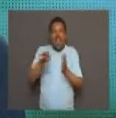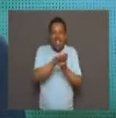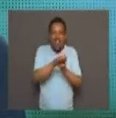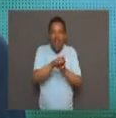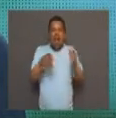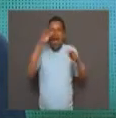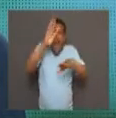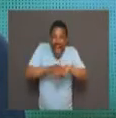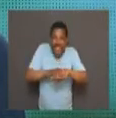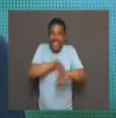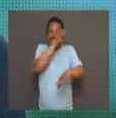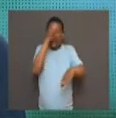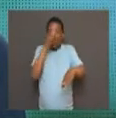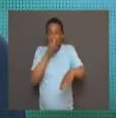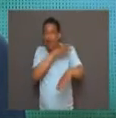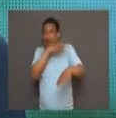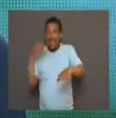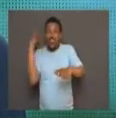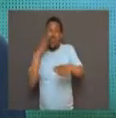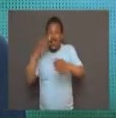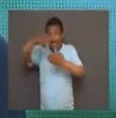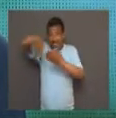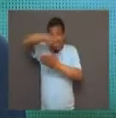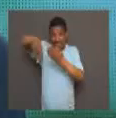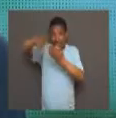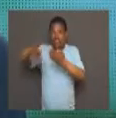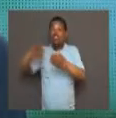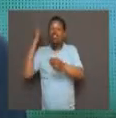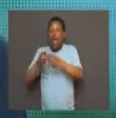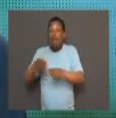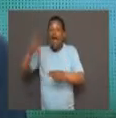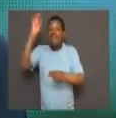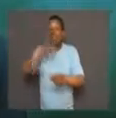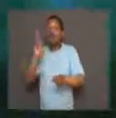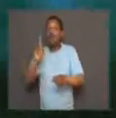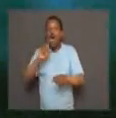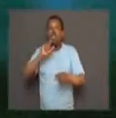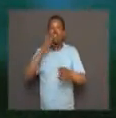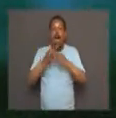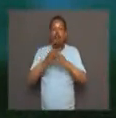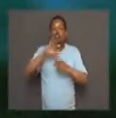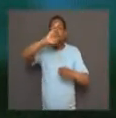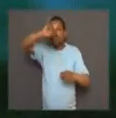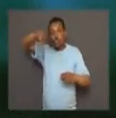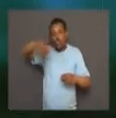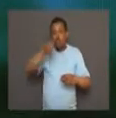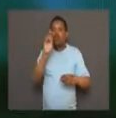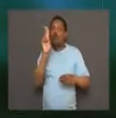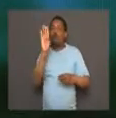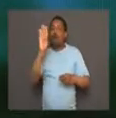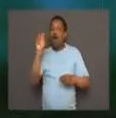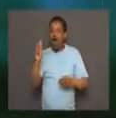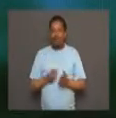Ethiopia-Somalia border, it acquires the name Juba. The